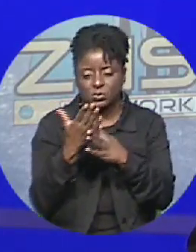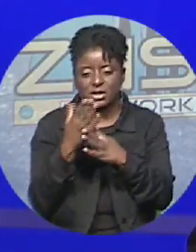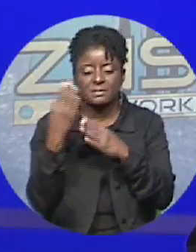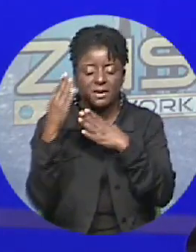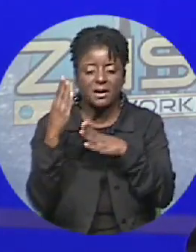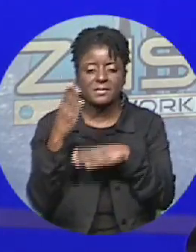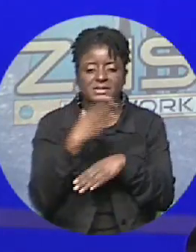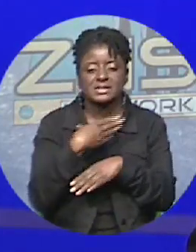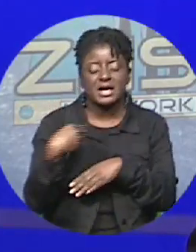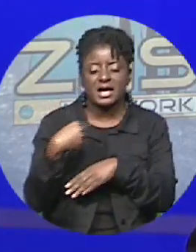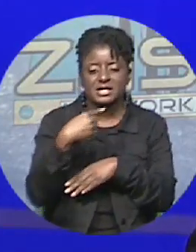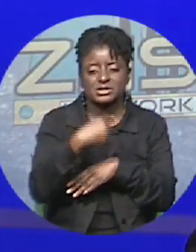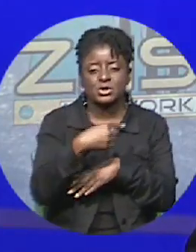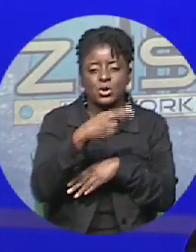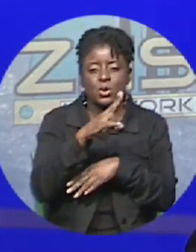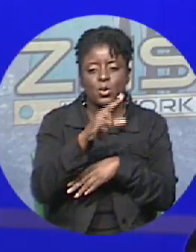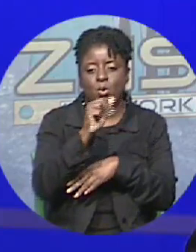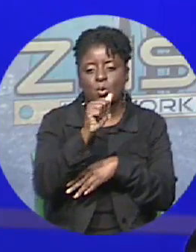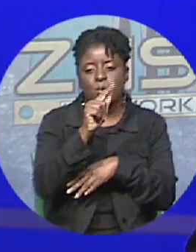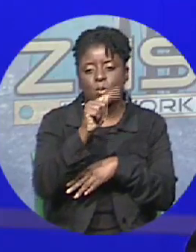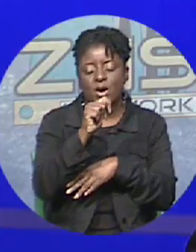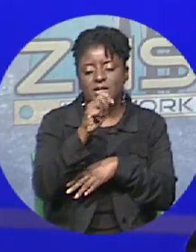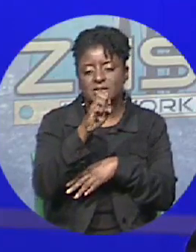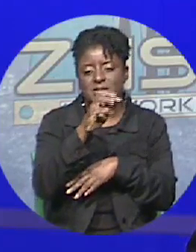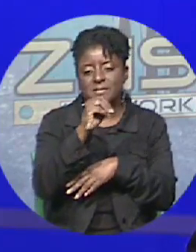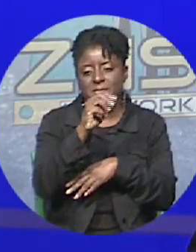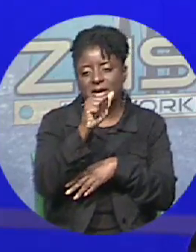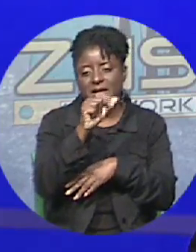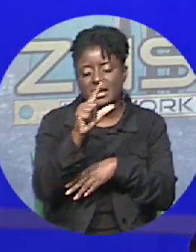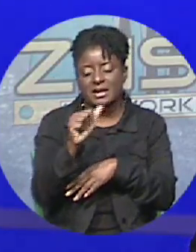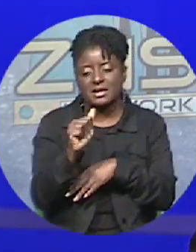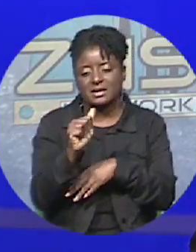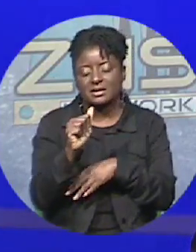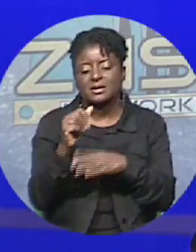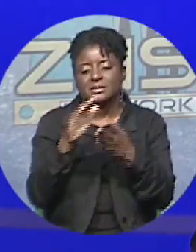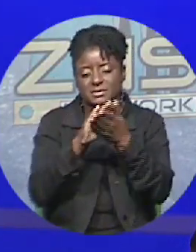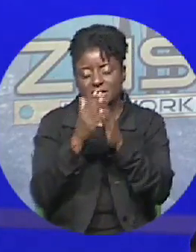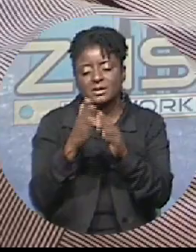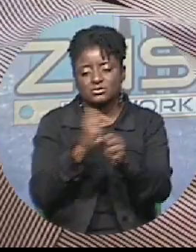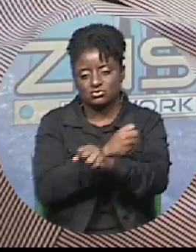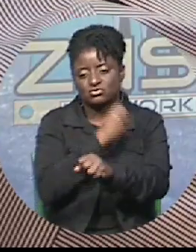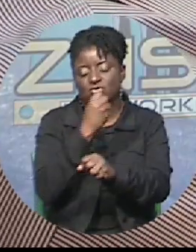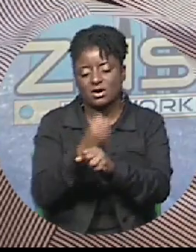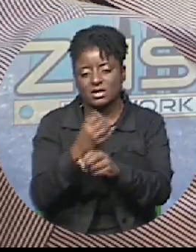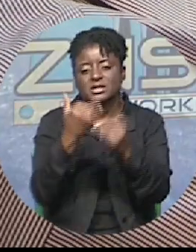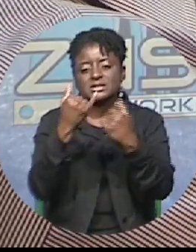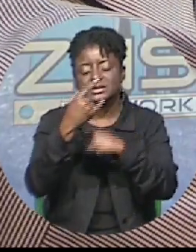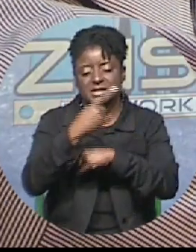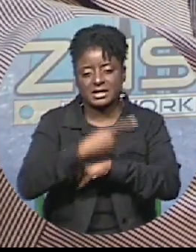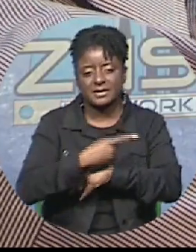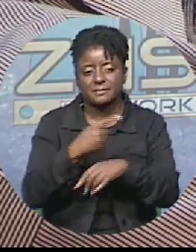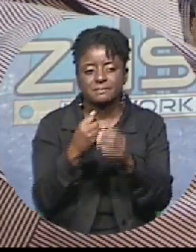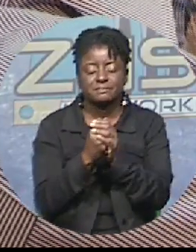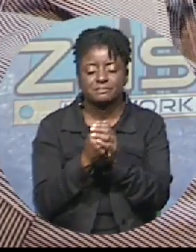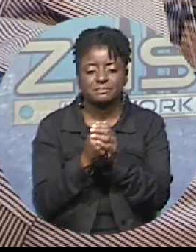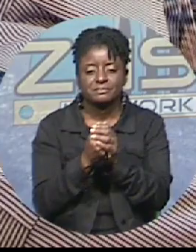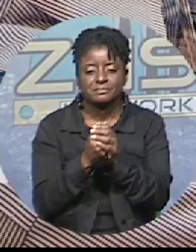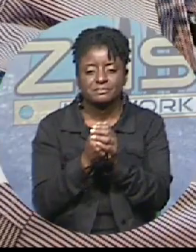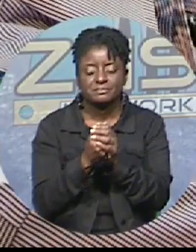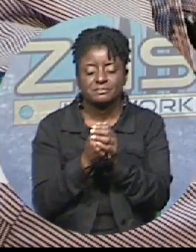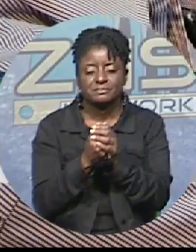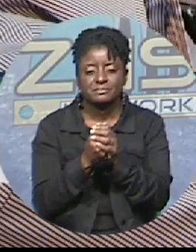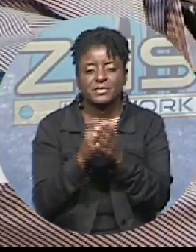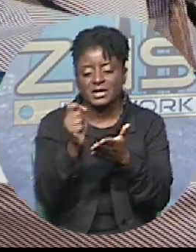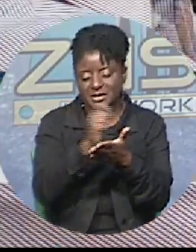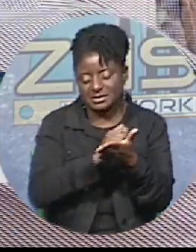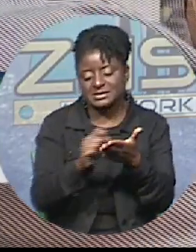it's all in the name of sports. We get that story from Charles Fisher. The historic signing between the two countries signaled